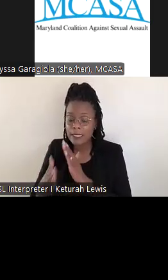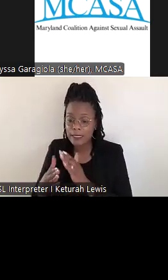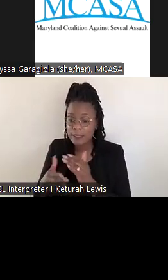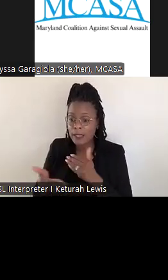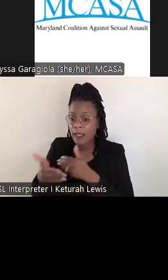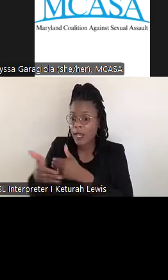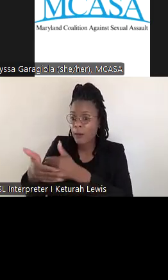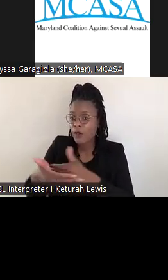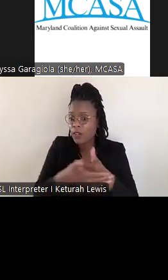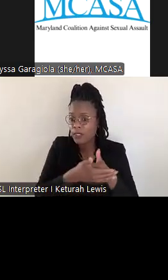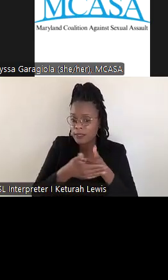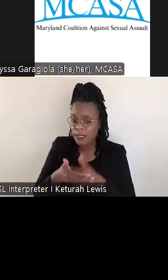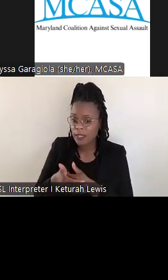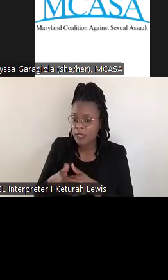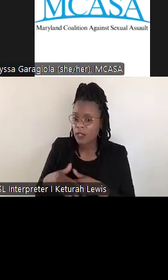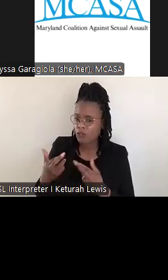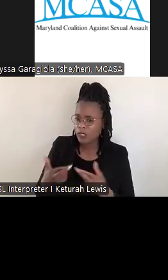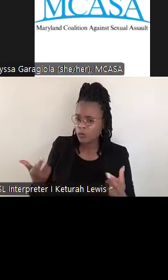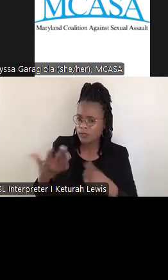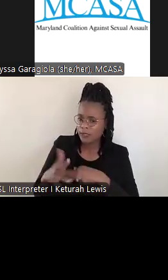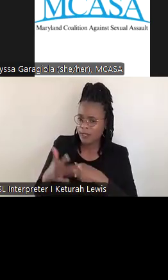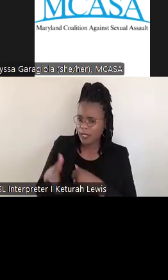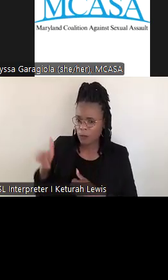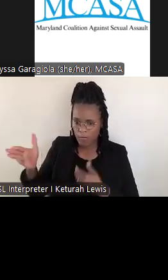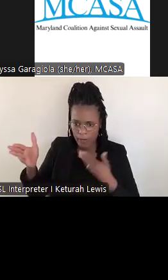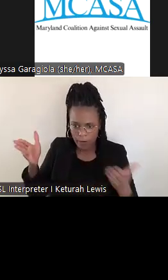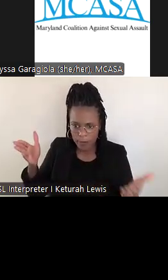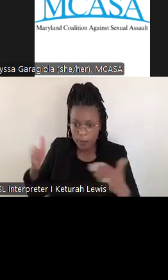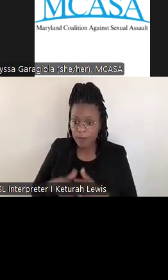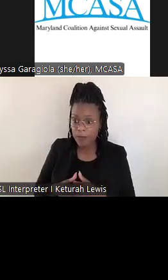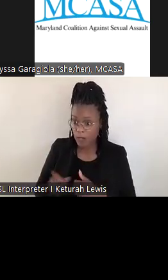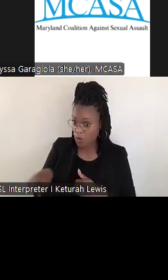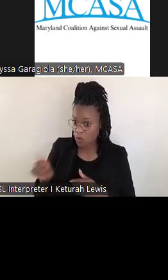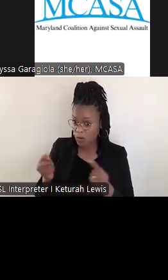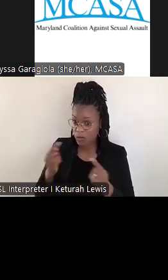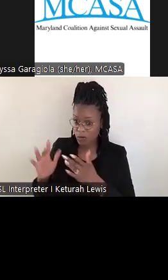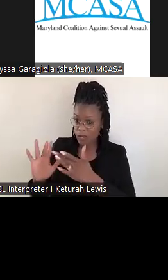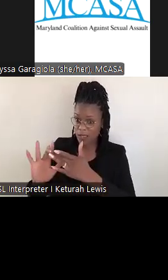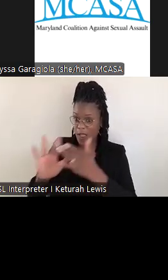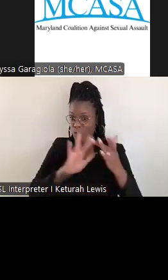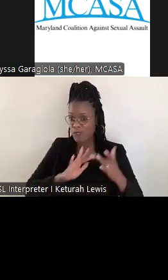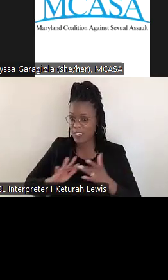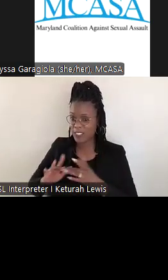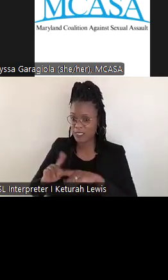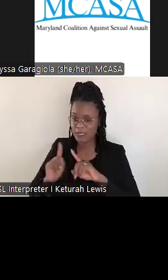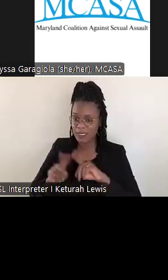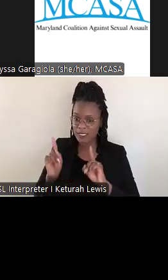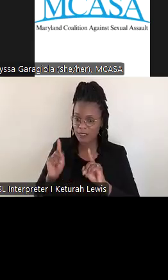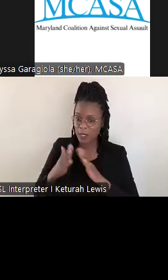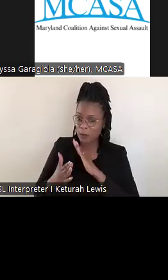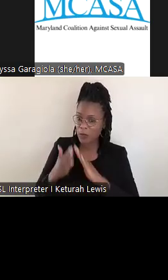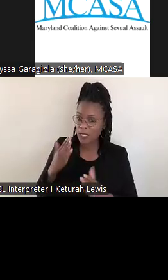neighborhoods, and the resources available in those spaces. So are you doing outreach to different communities? Are you collaborating with